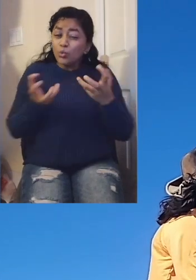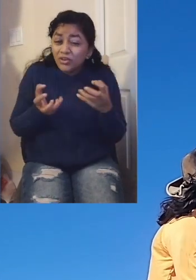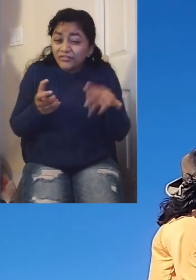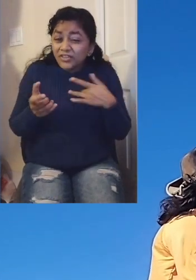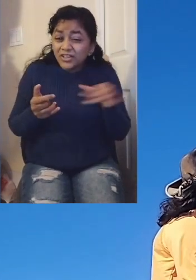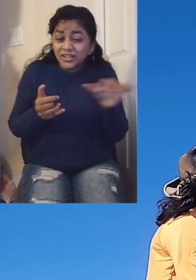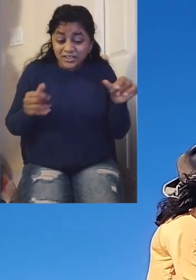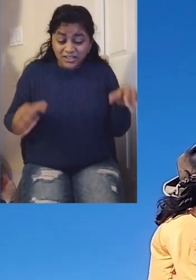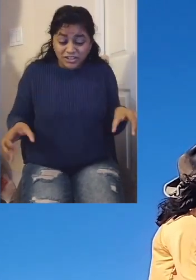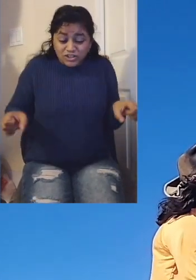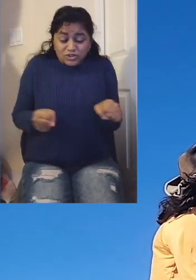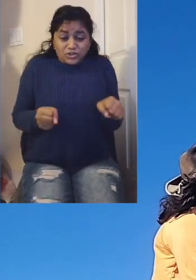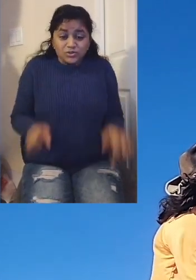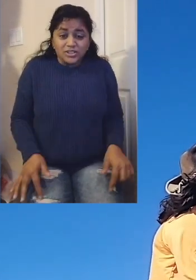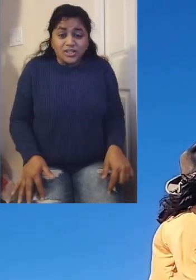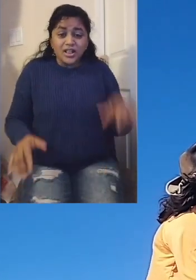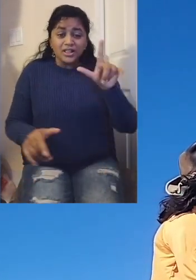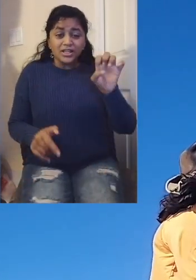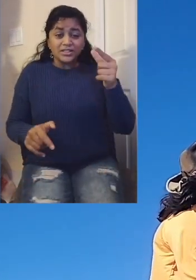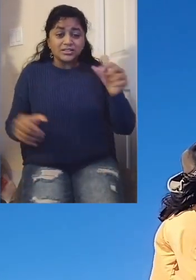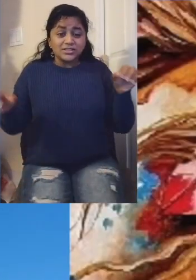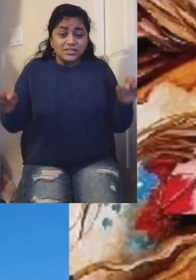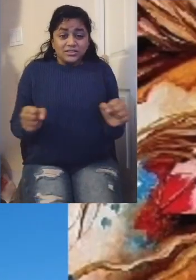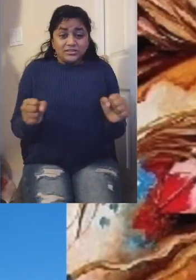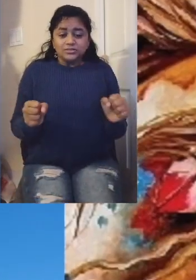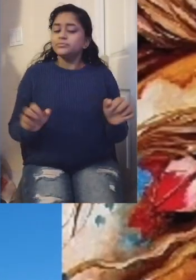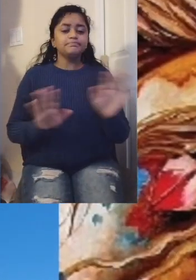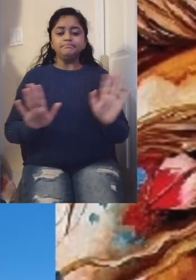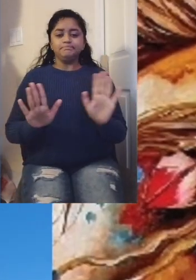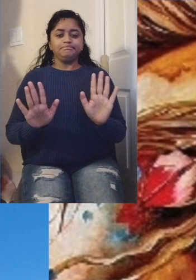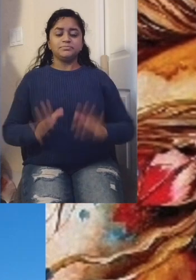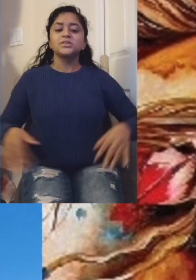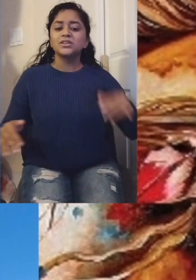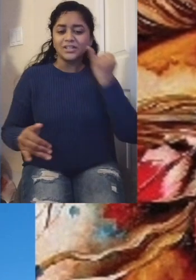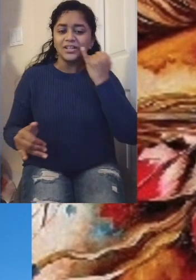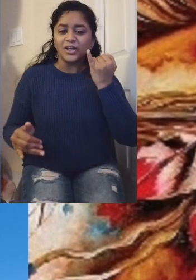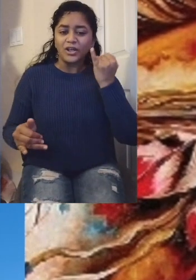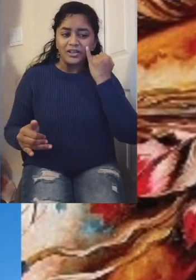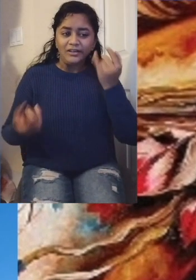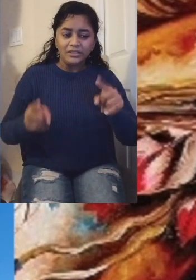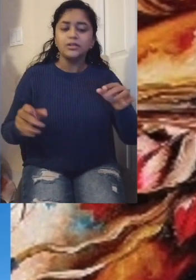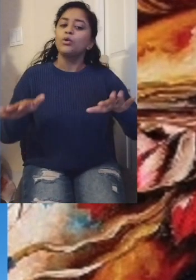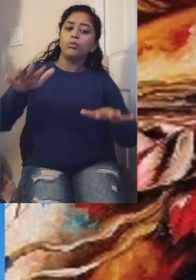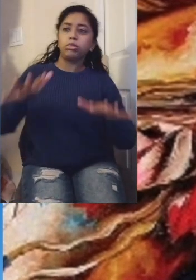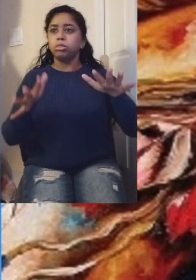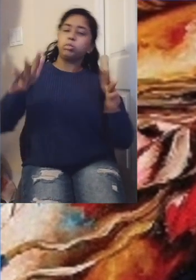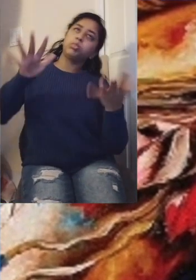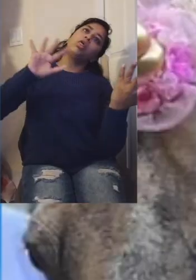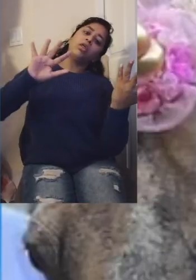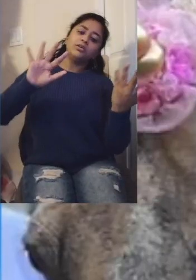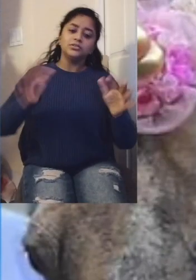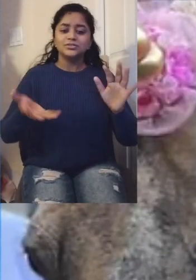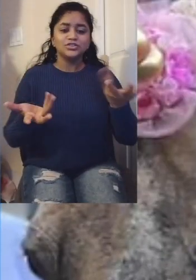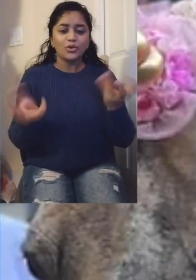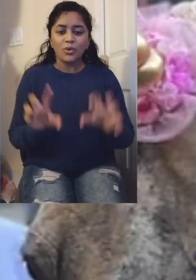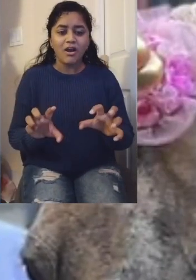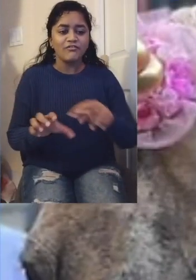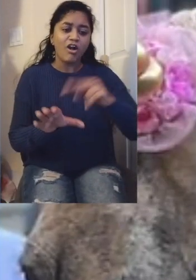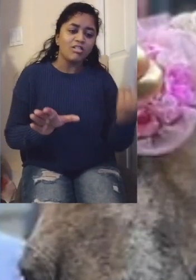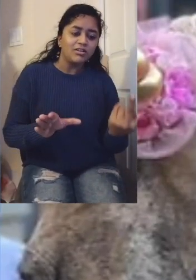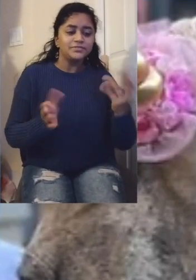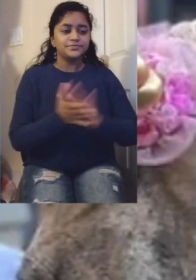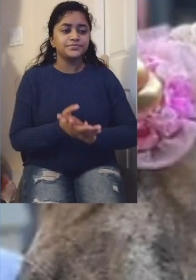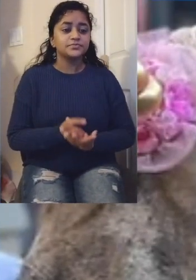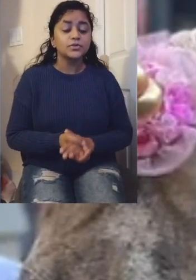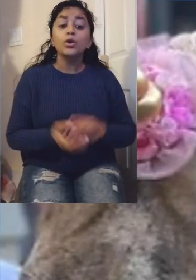do parties and events. A lot of places don't accommodate kids. So I wanted to make my